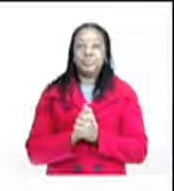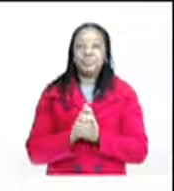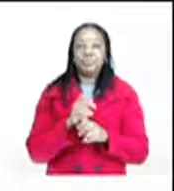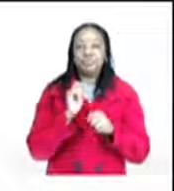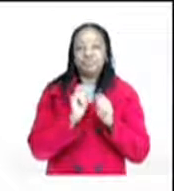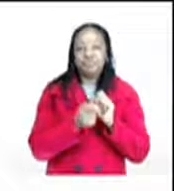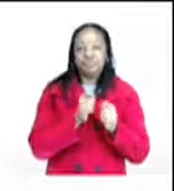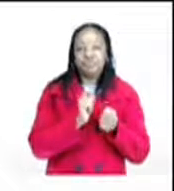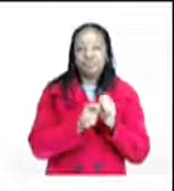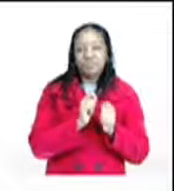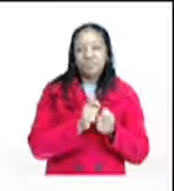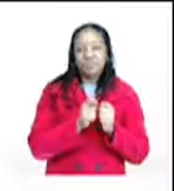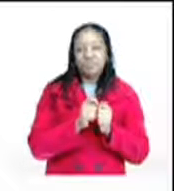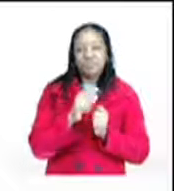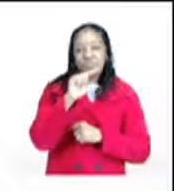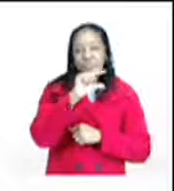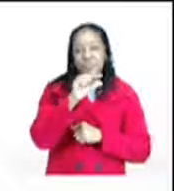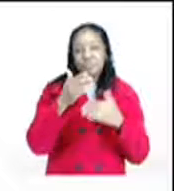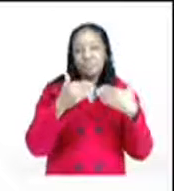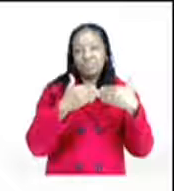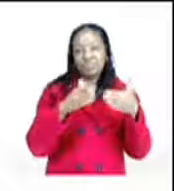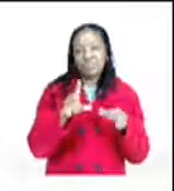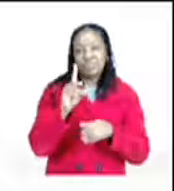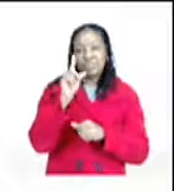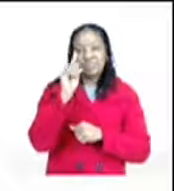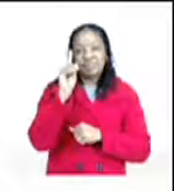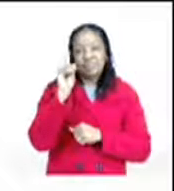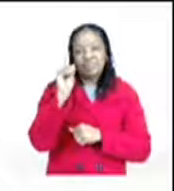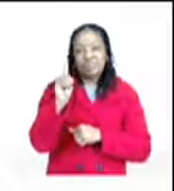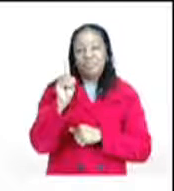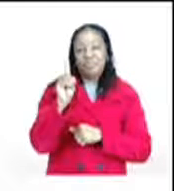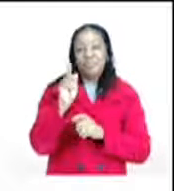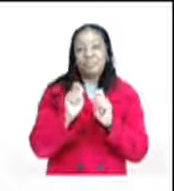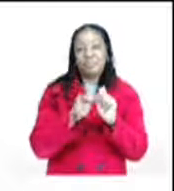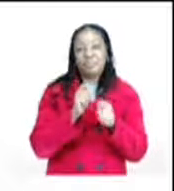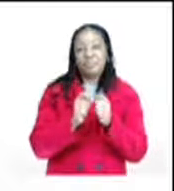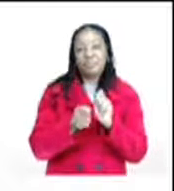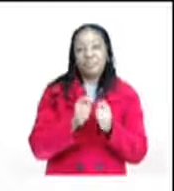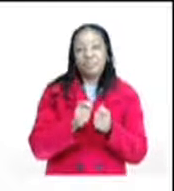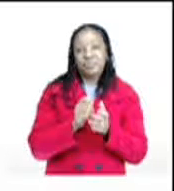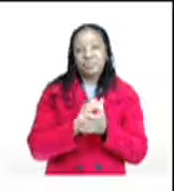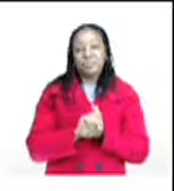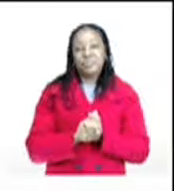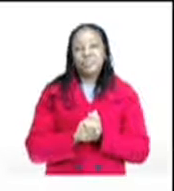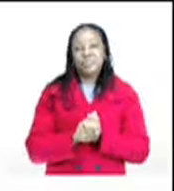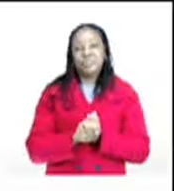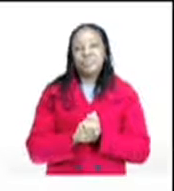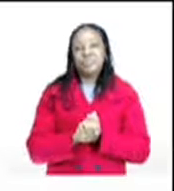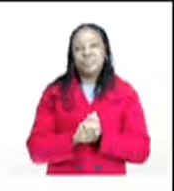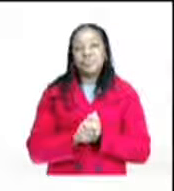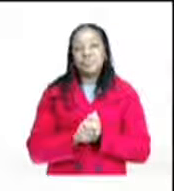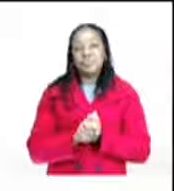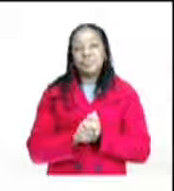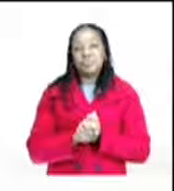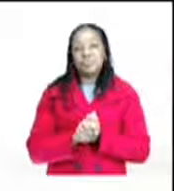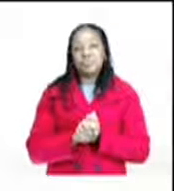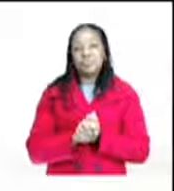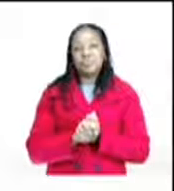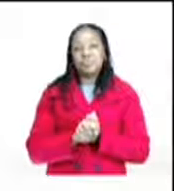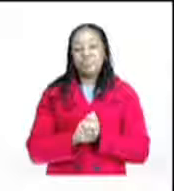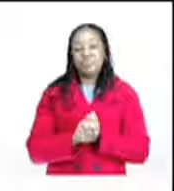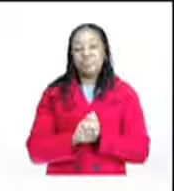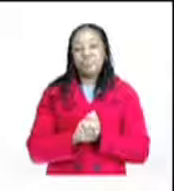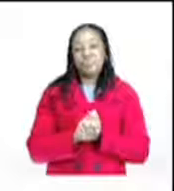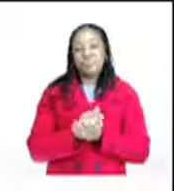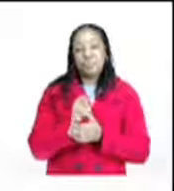drum. How do we form the letter D? Let's try to trace over the